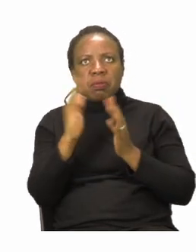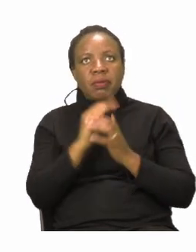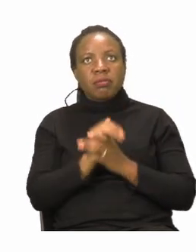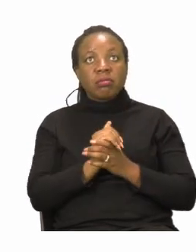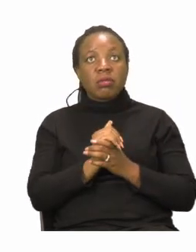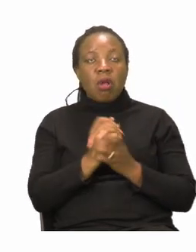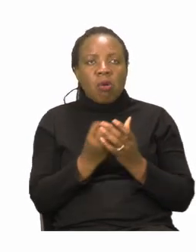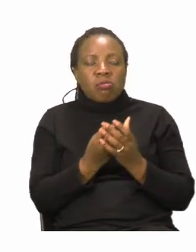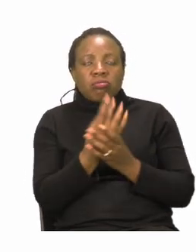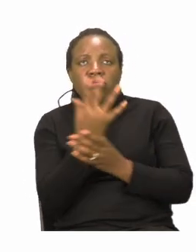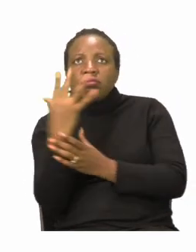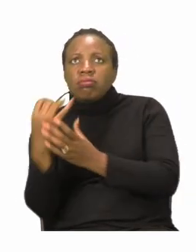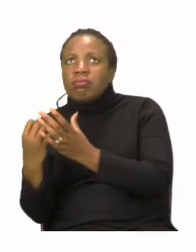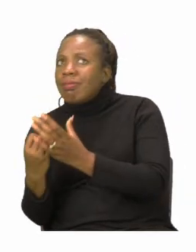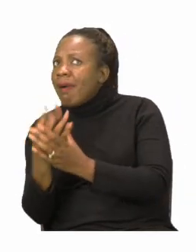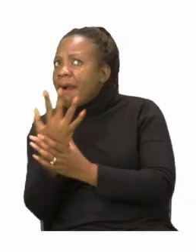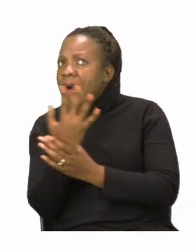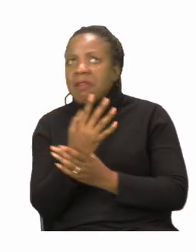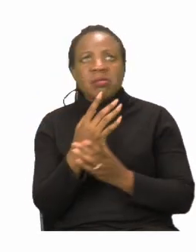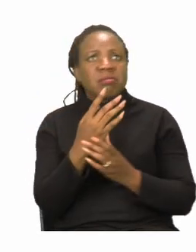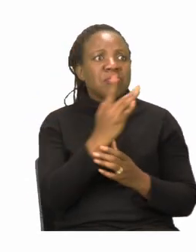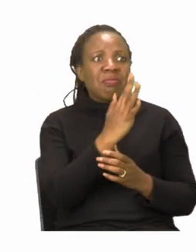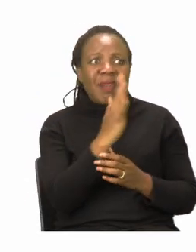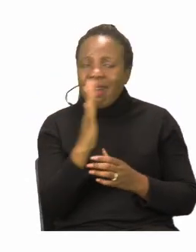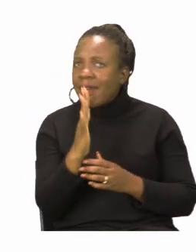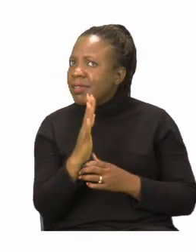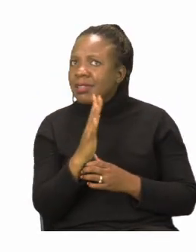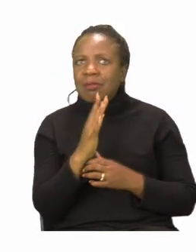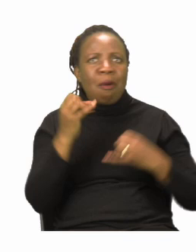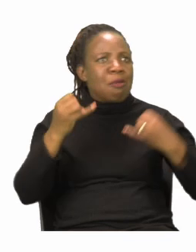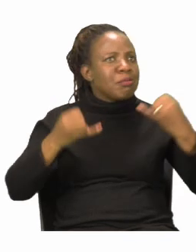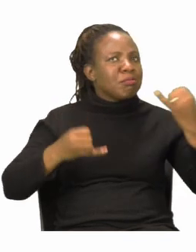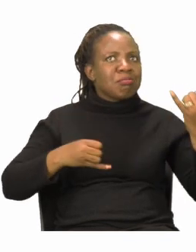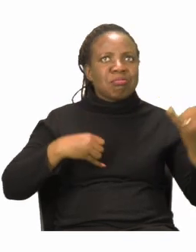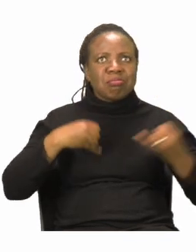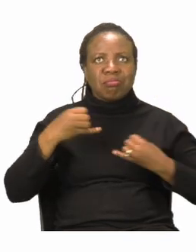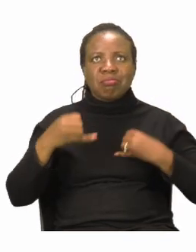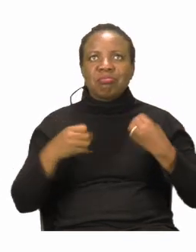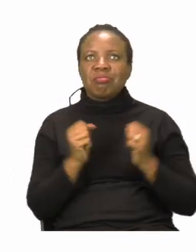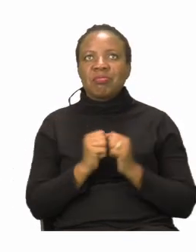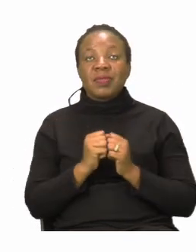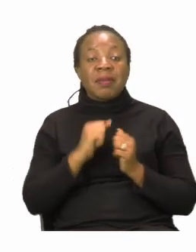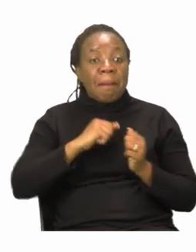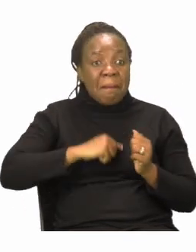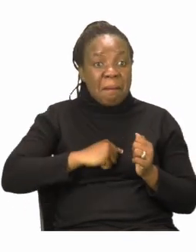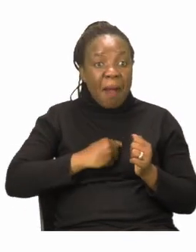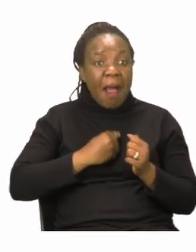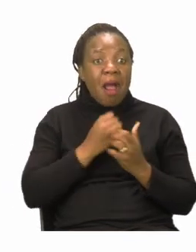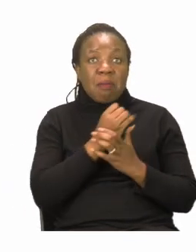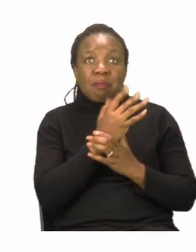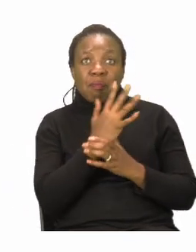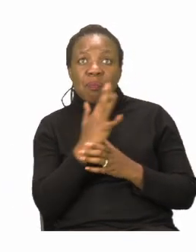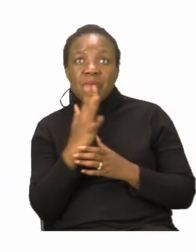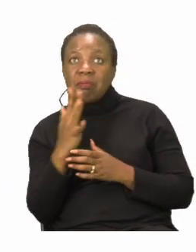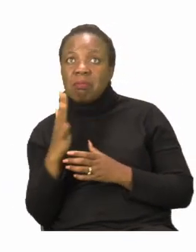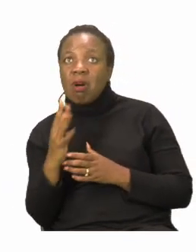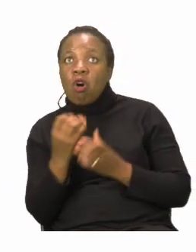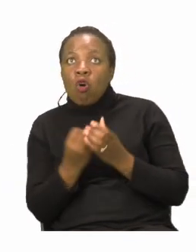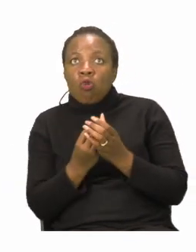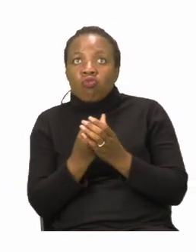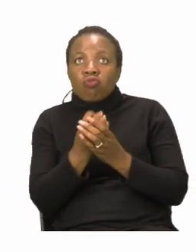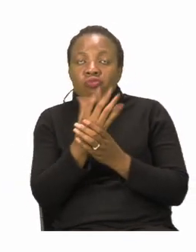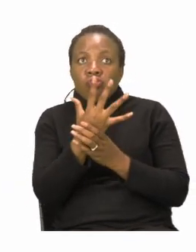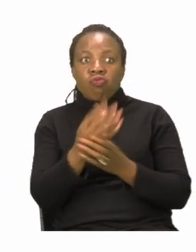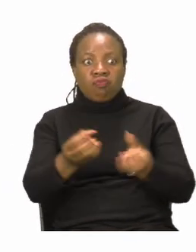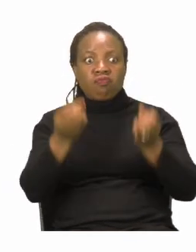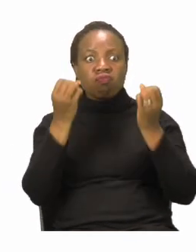is so much fun. My plants will grow with lots of sun, with a